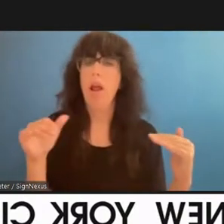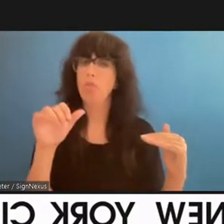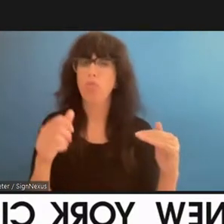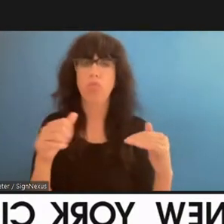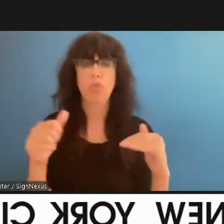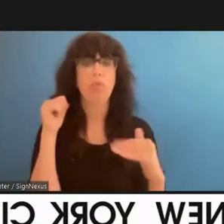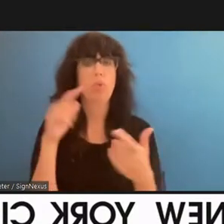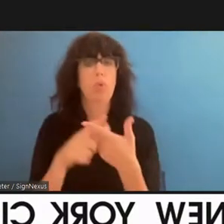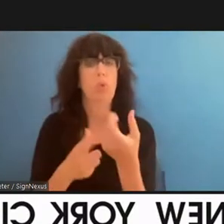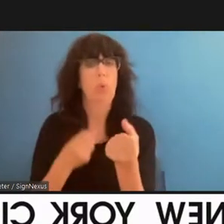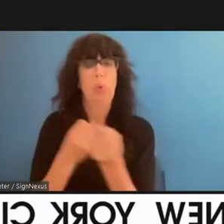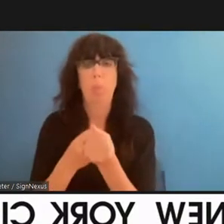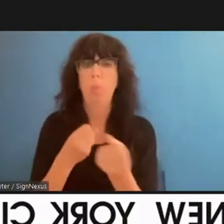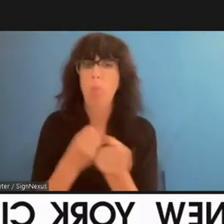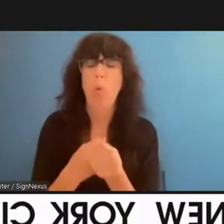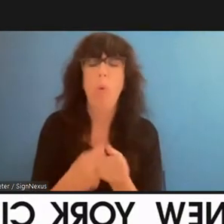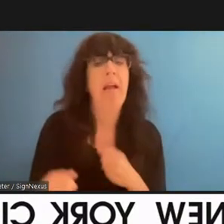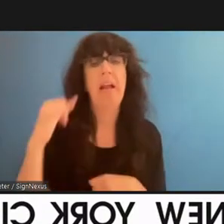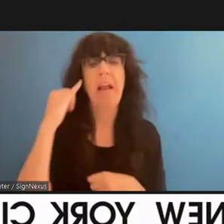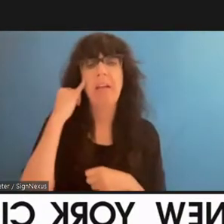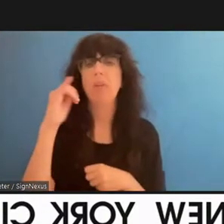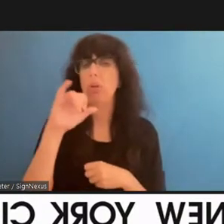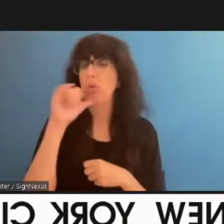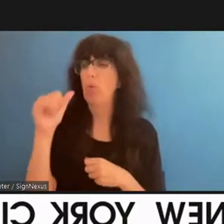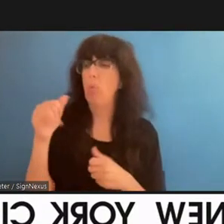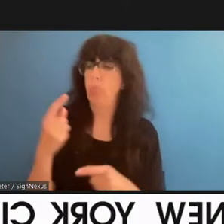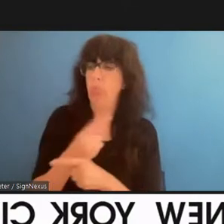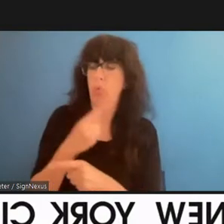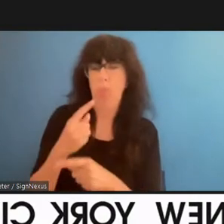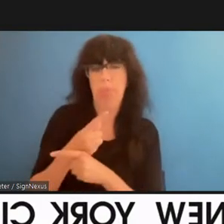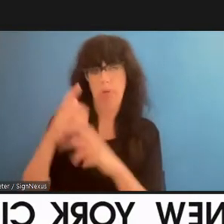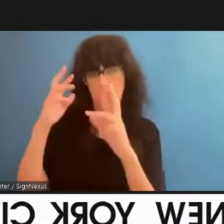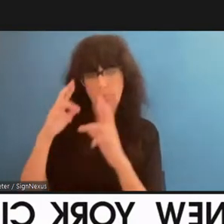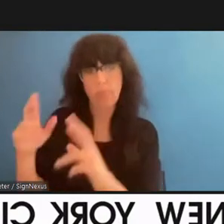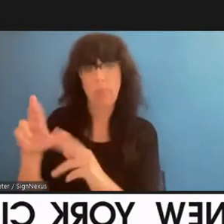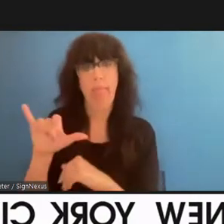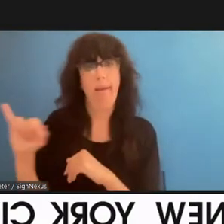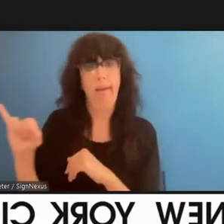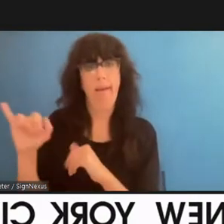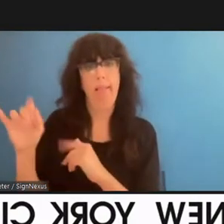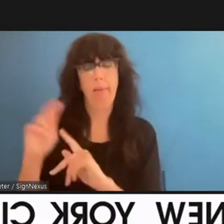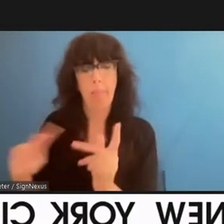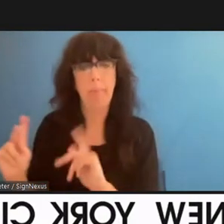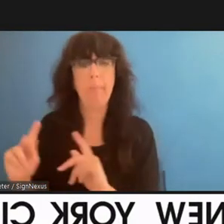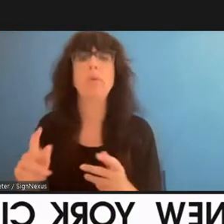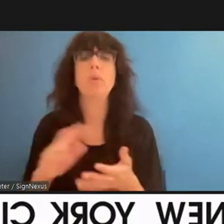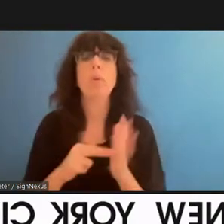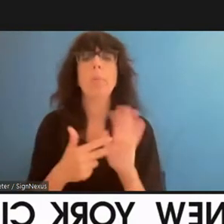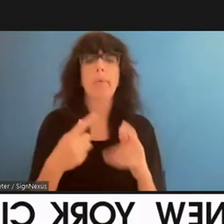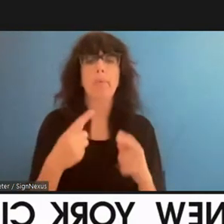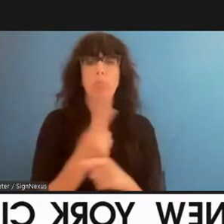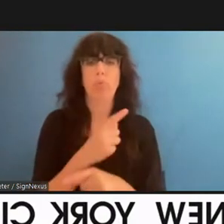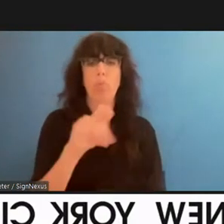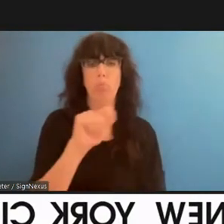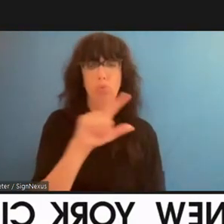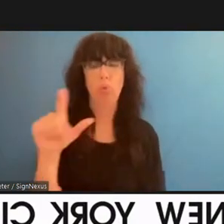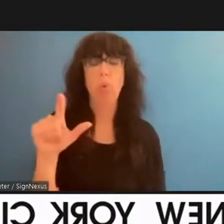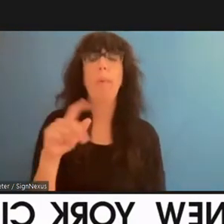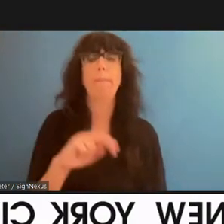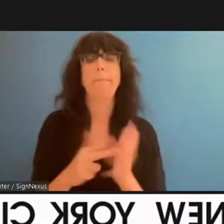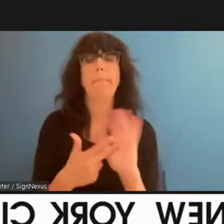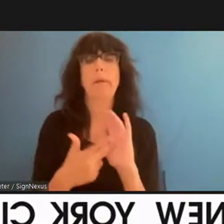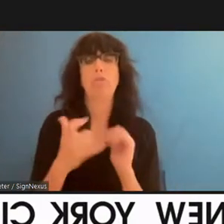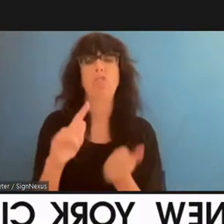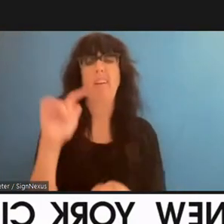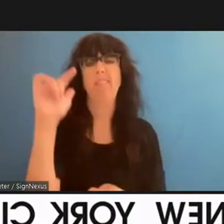commuters ultimately the tolling plan that should be enacted is the one that has the lowest